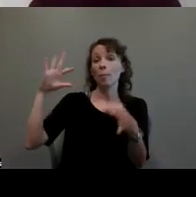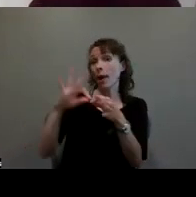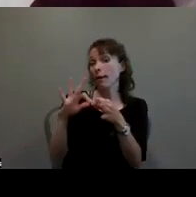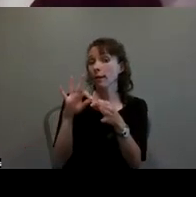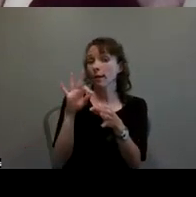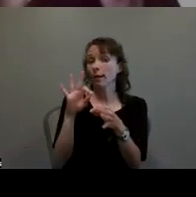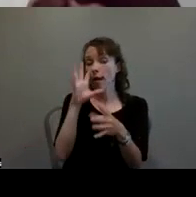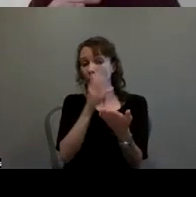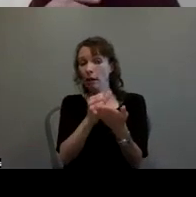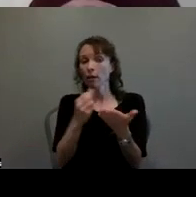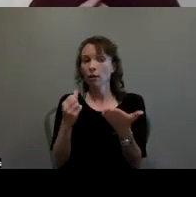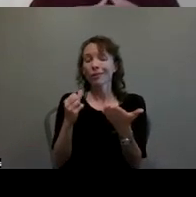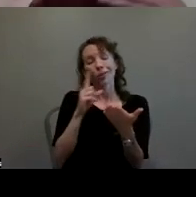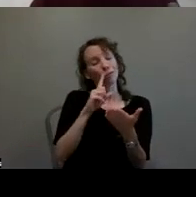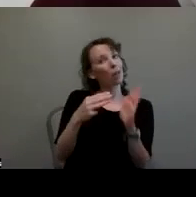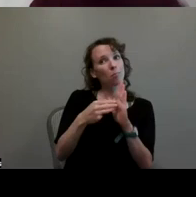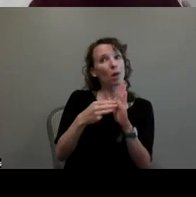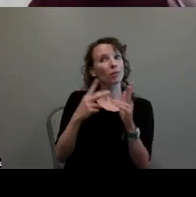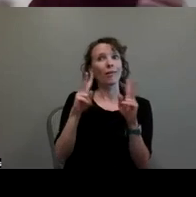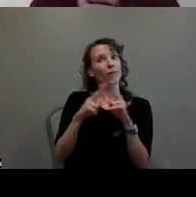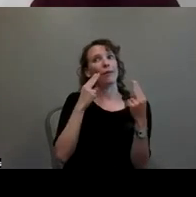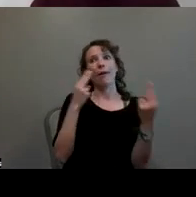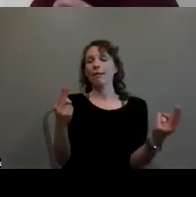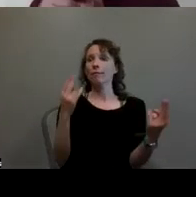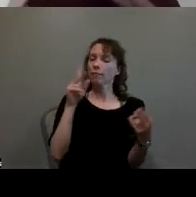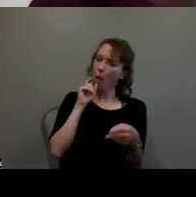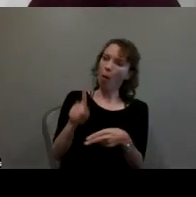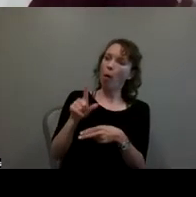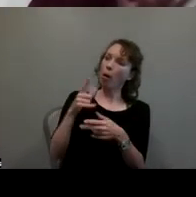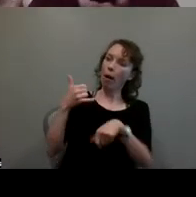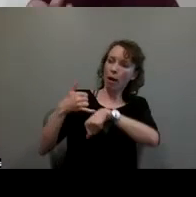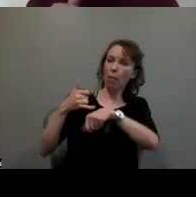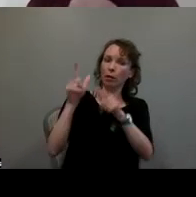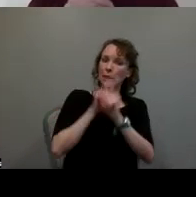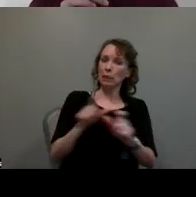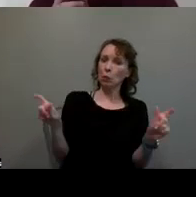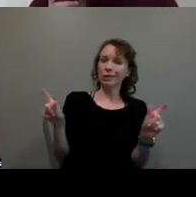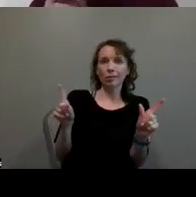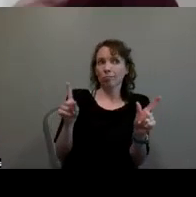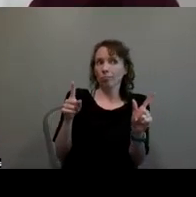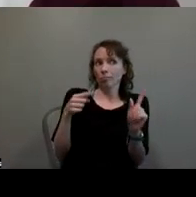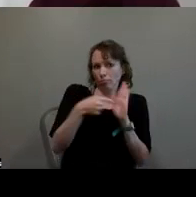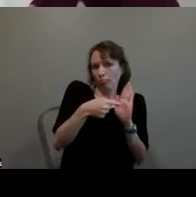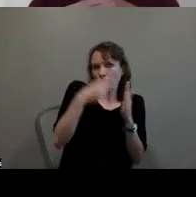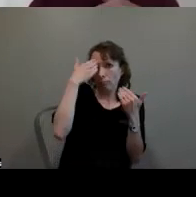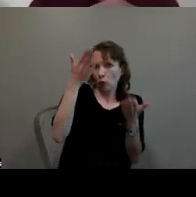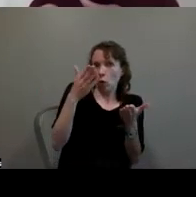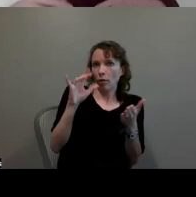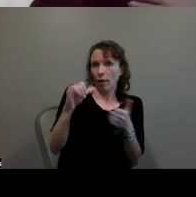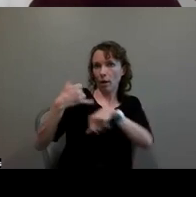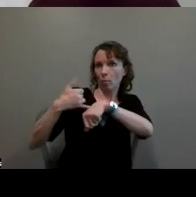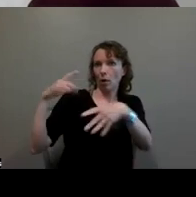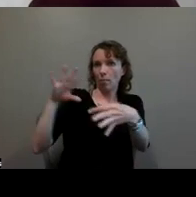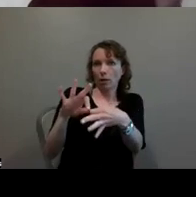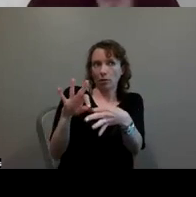quite naive. They see it in an antibody sequence, and they have no idea that the antibody binds